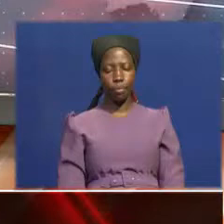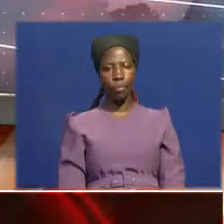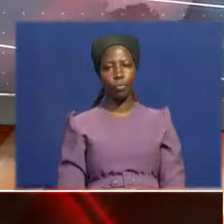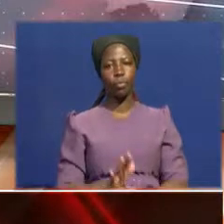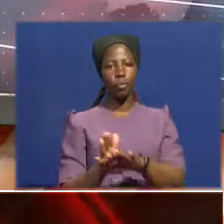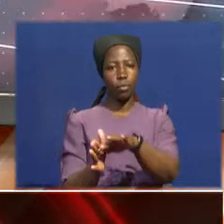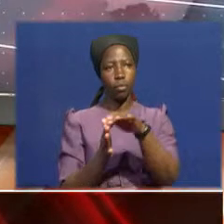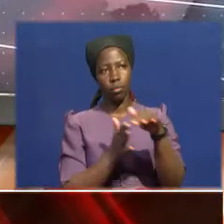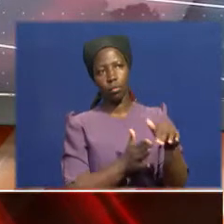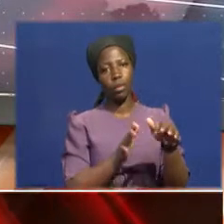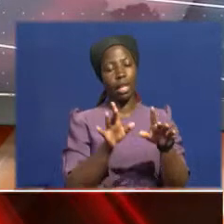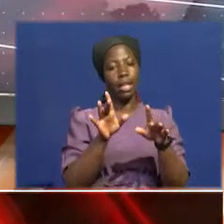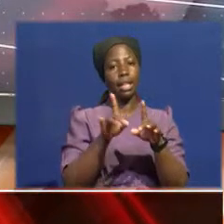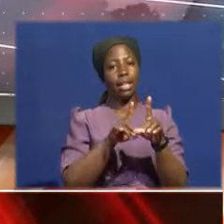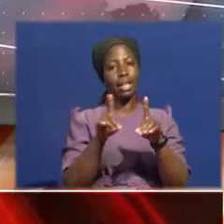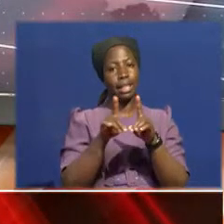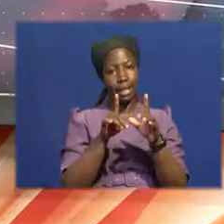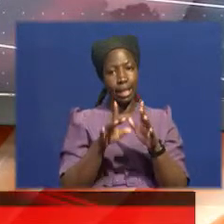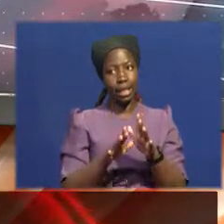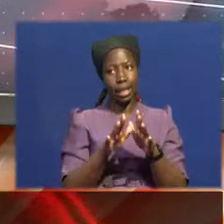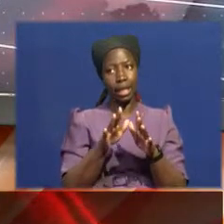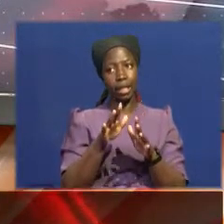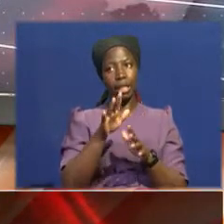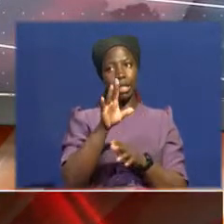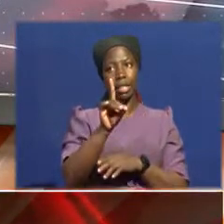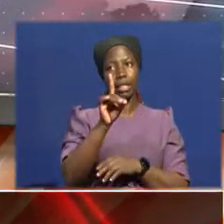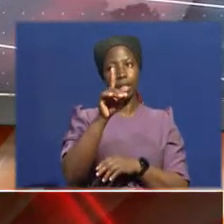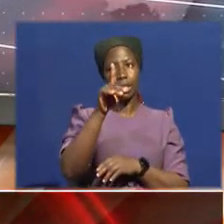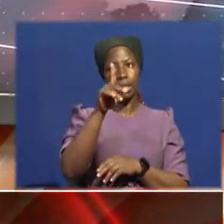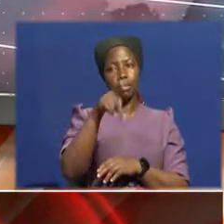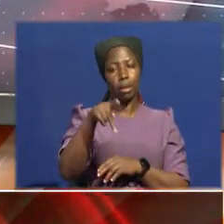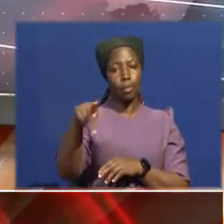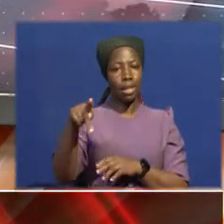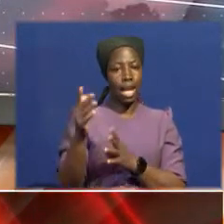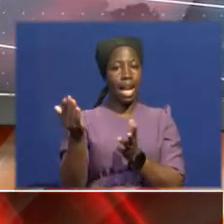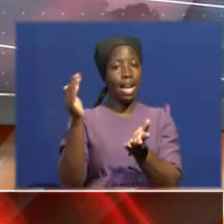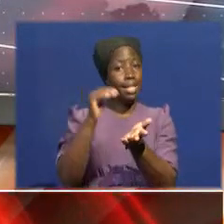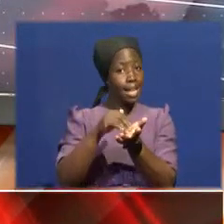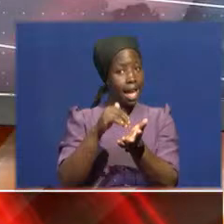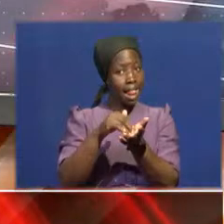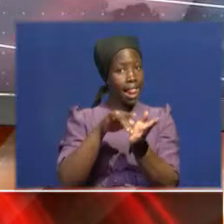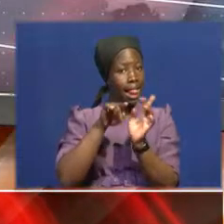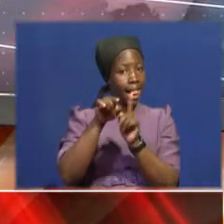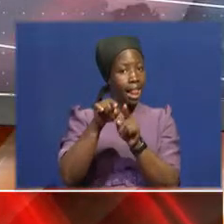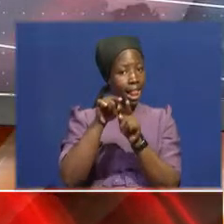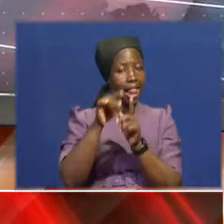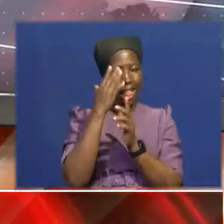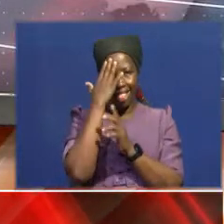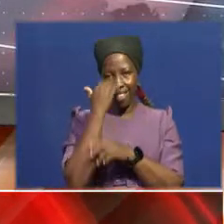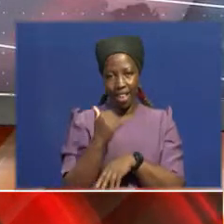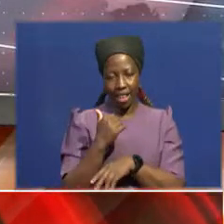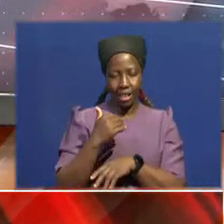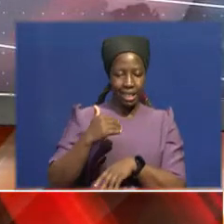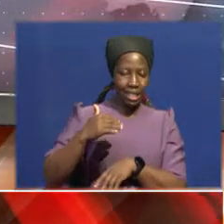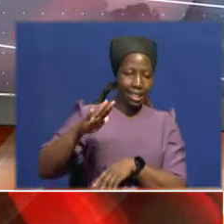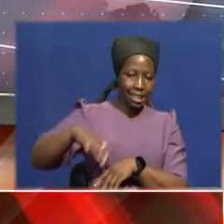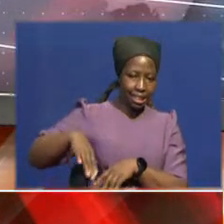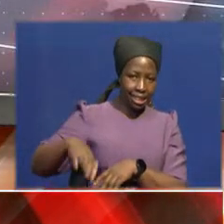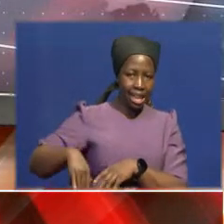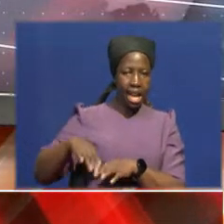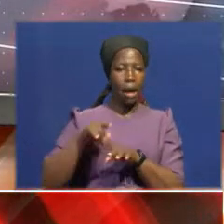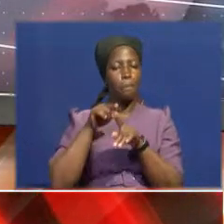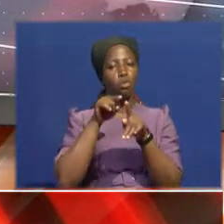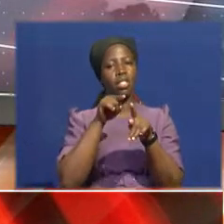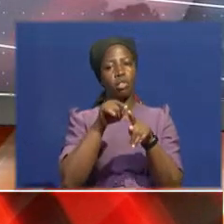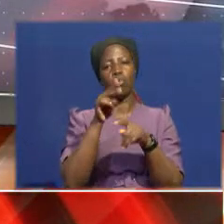And in other news, the Directorate of Public Prosecution is once again on the spot over the delay in prosecuting 29